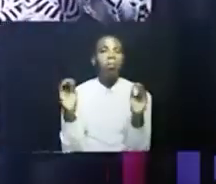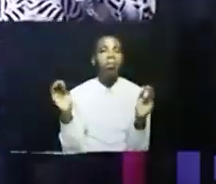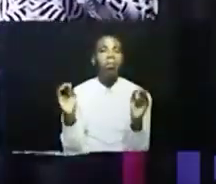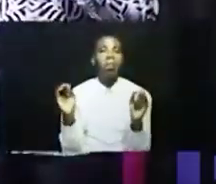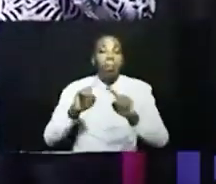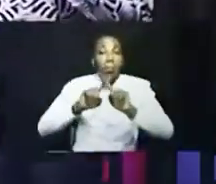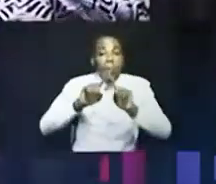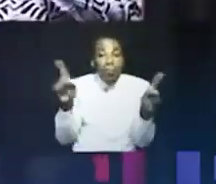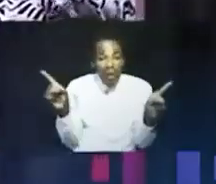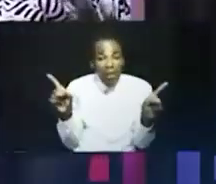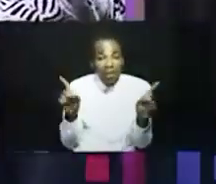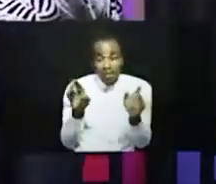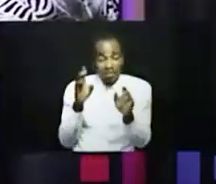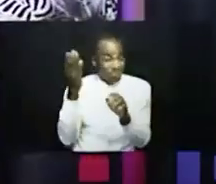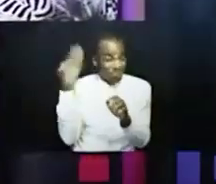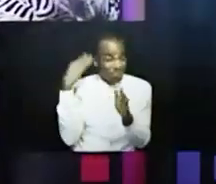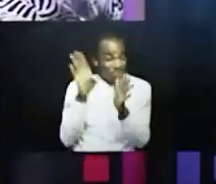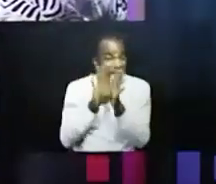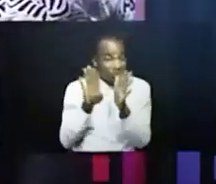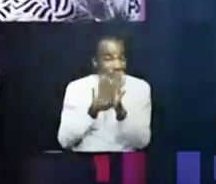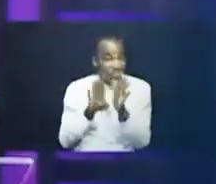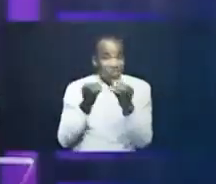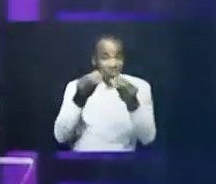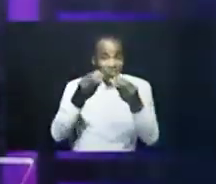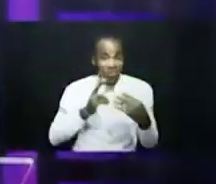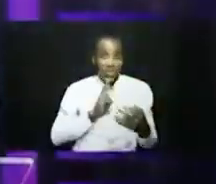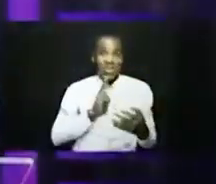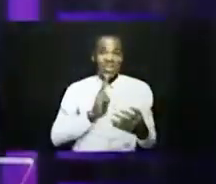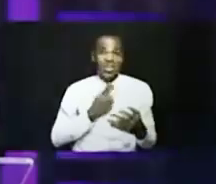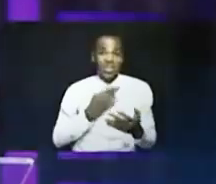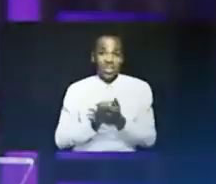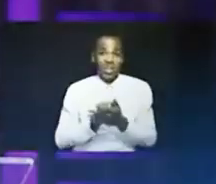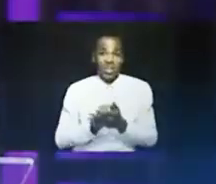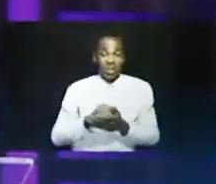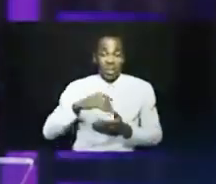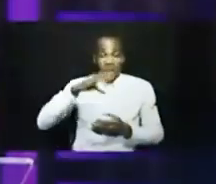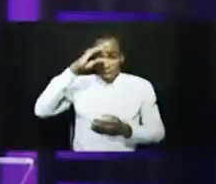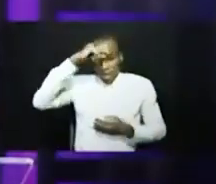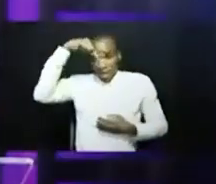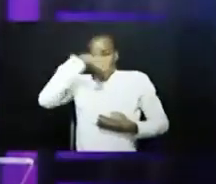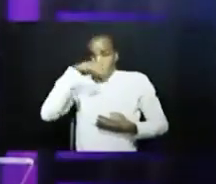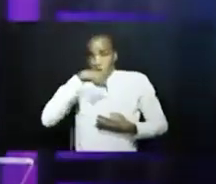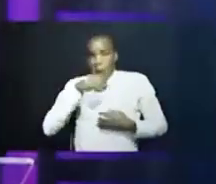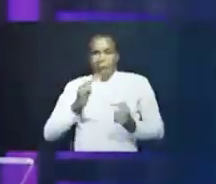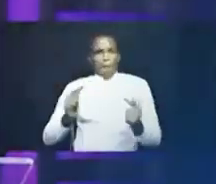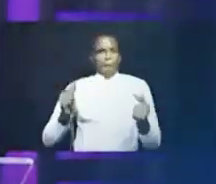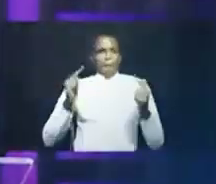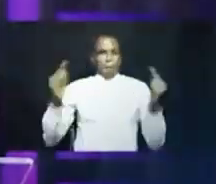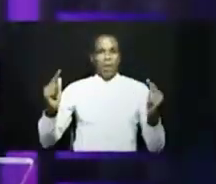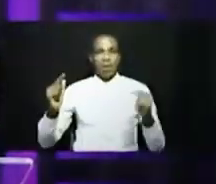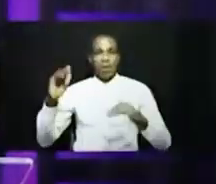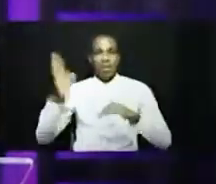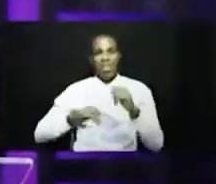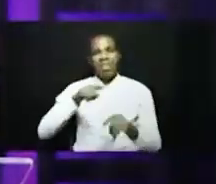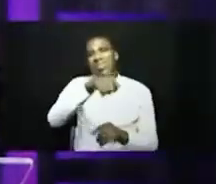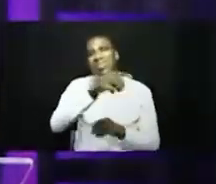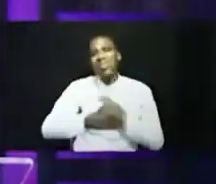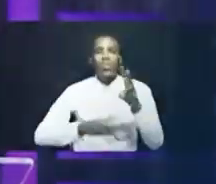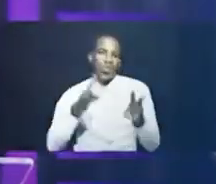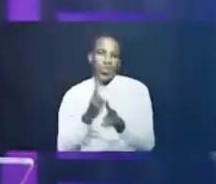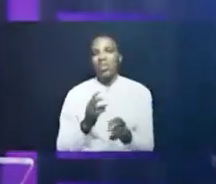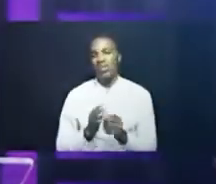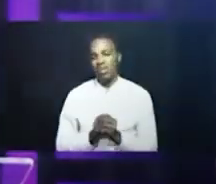But they told us that greater is he that is in us than he that is in